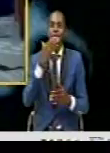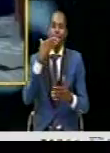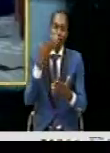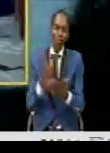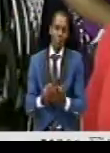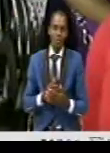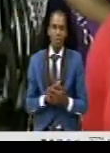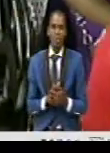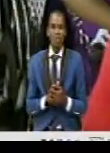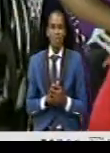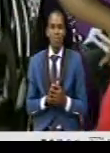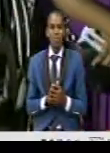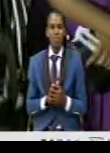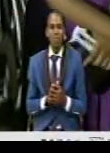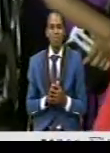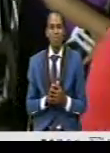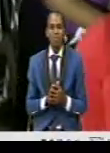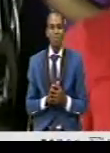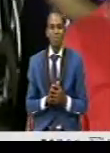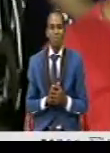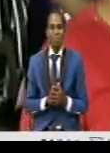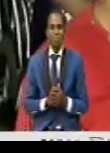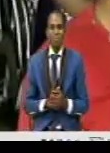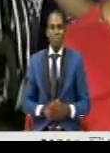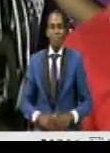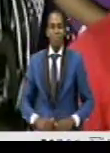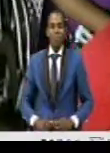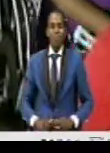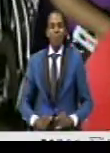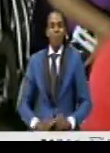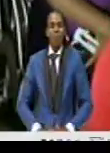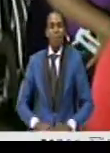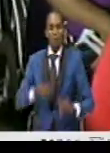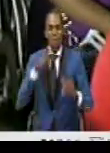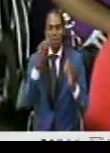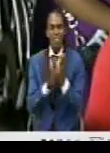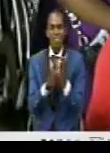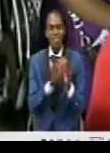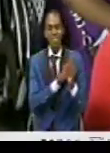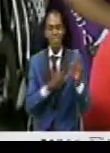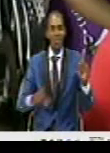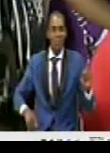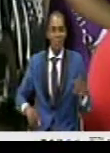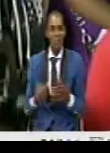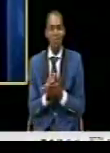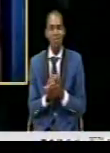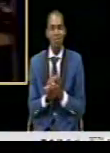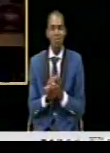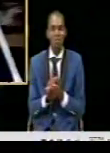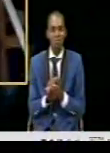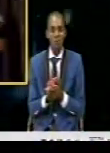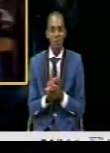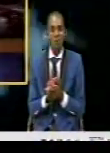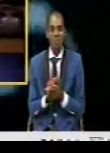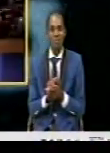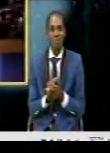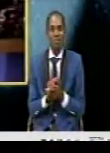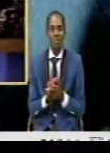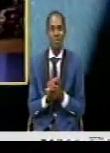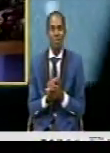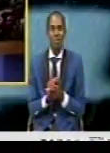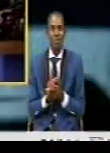Lord. Praise Master Jesus. Our God is good. Praise the Lord.